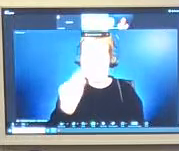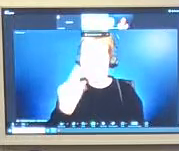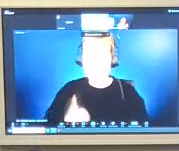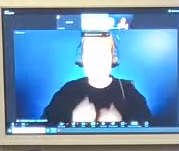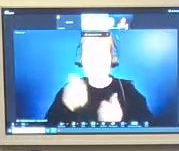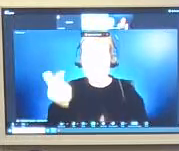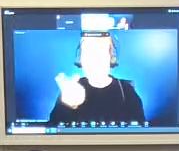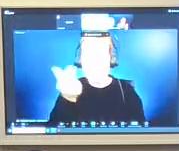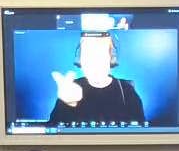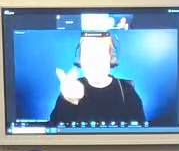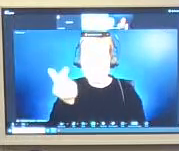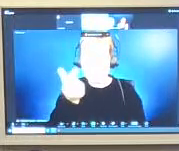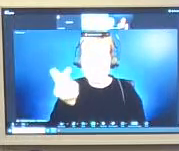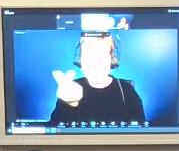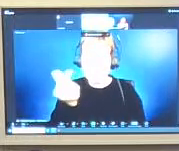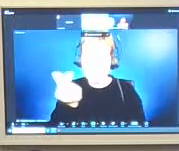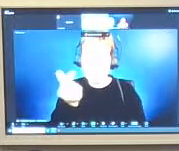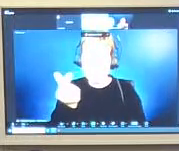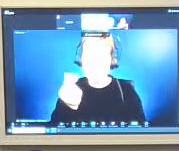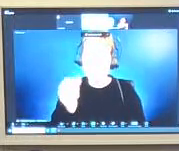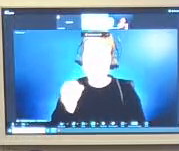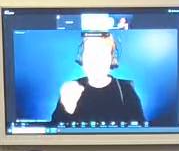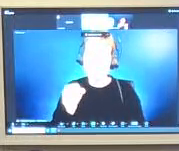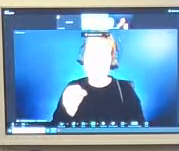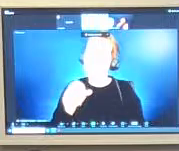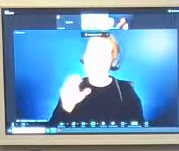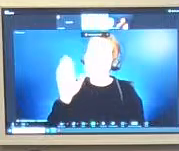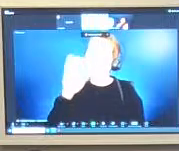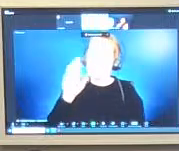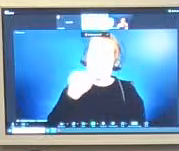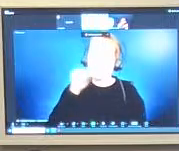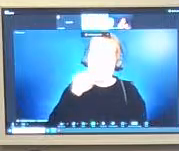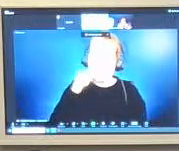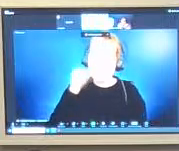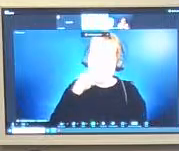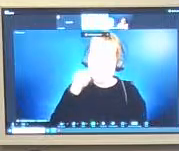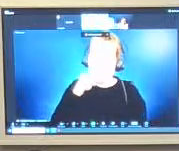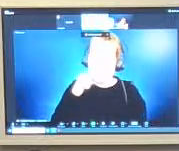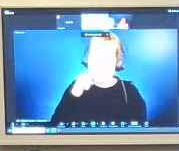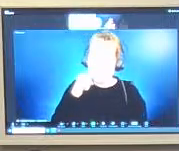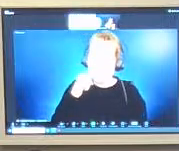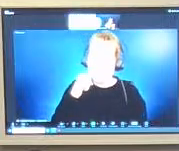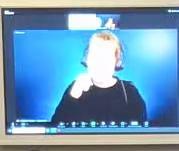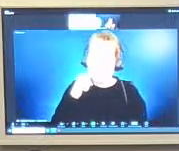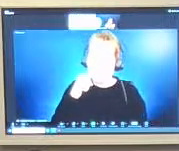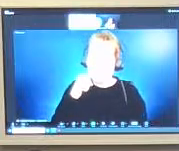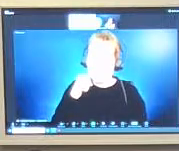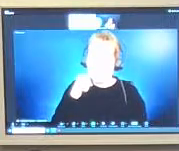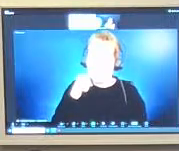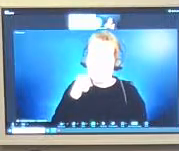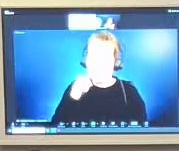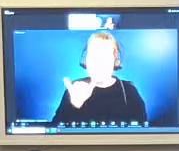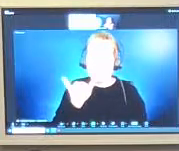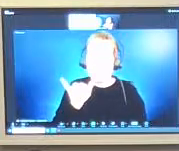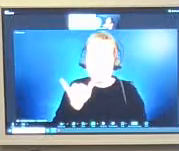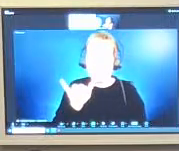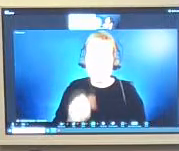a motion to move forward with planning for our second annual event. I'll take the